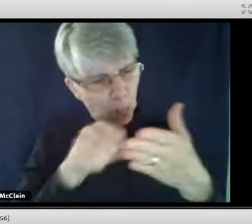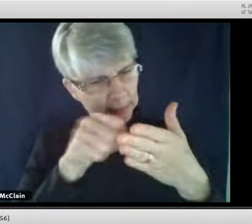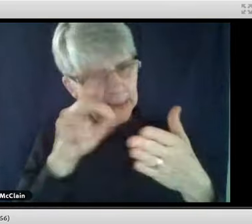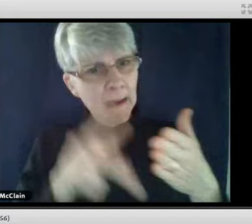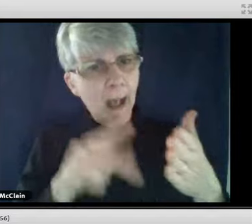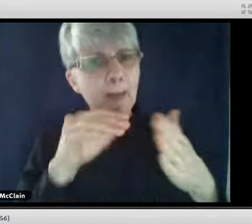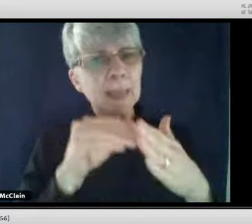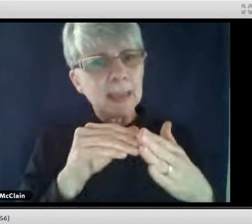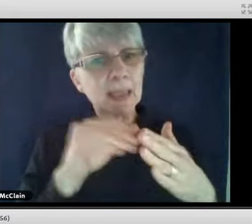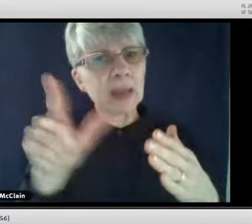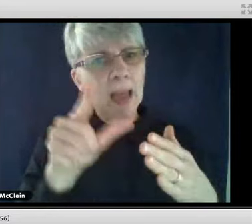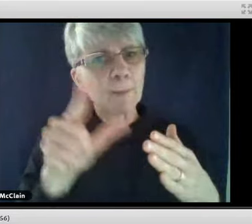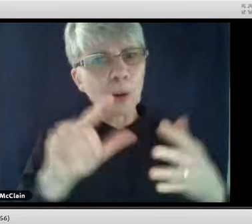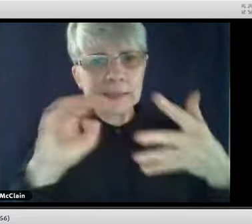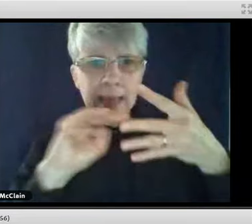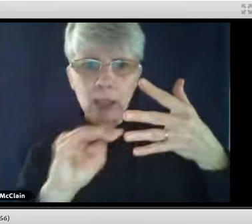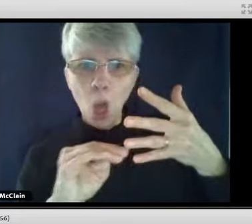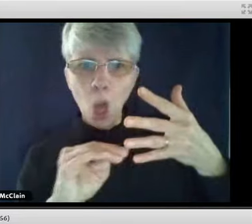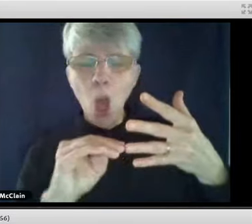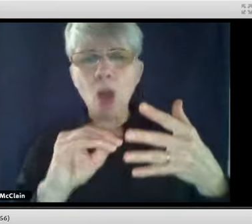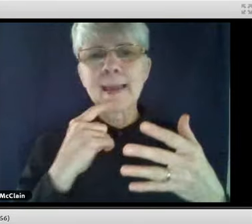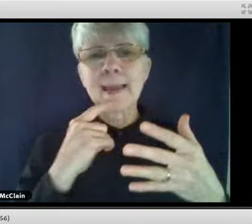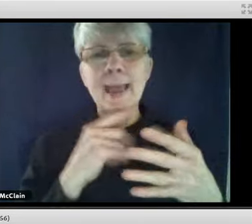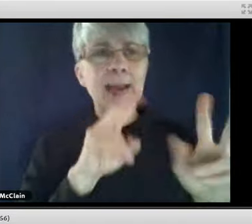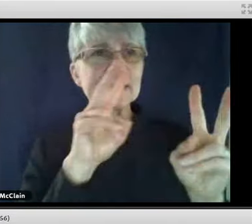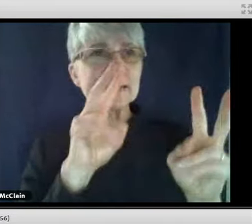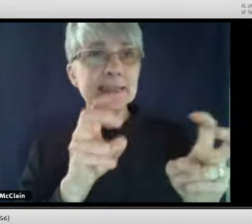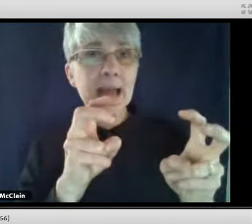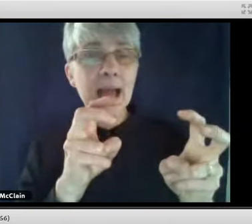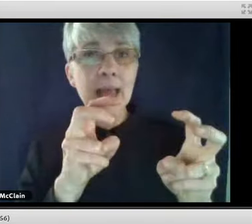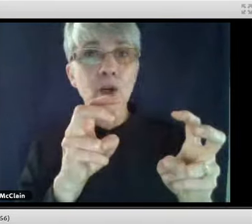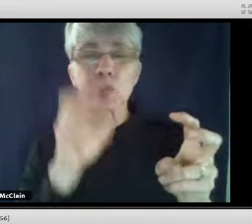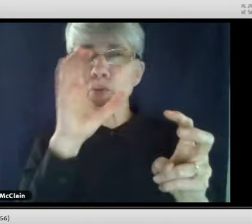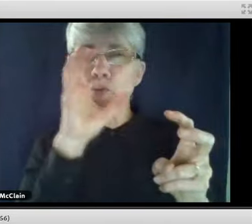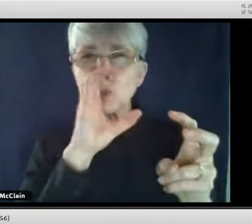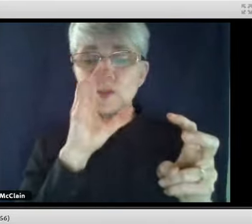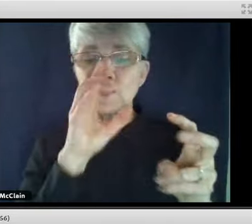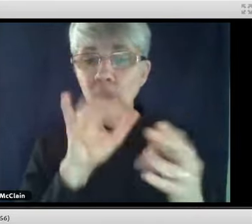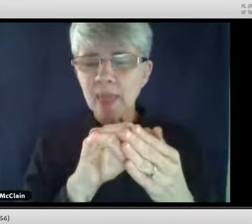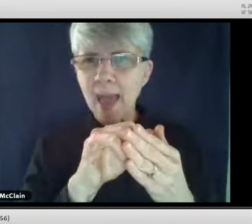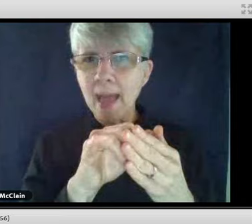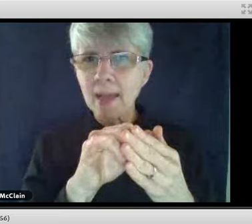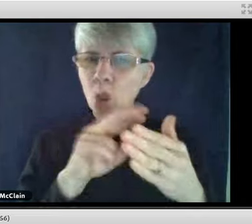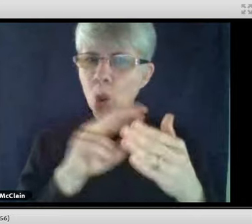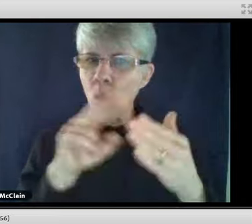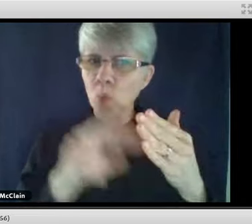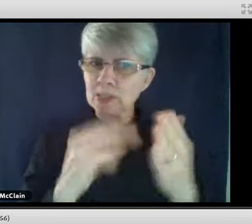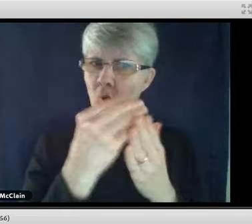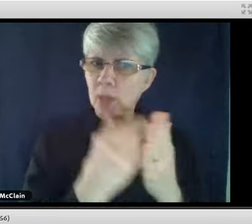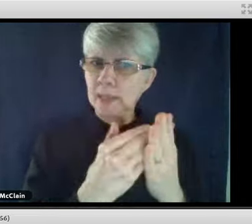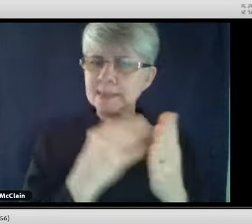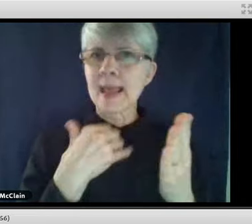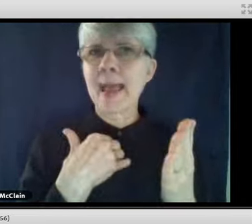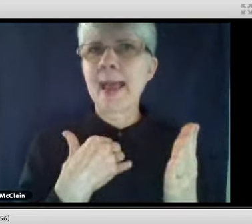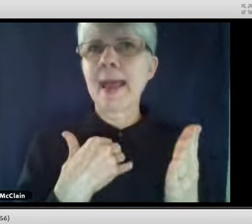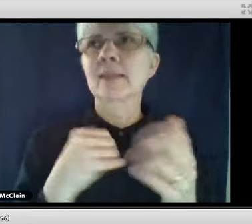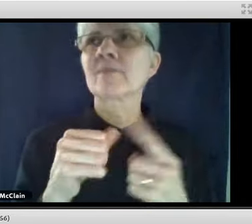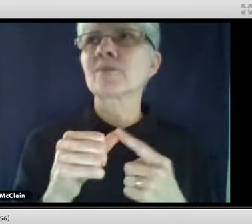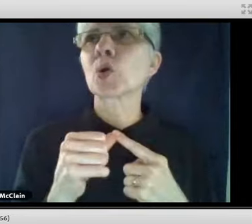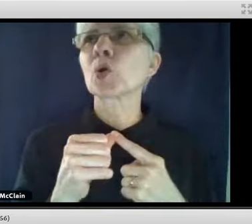catalog, and when I just did a title search for Taming of the Shrew, this result list had, like, in the